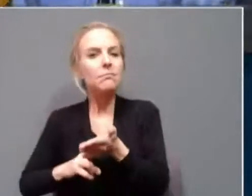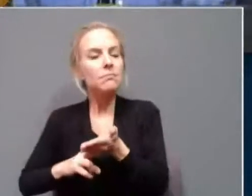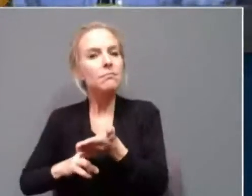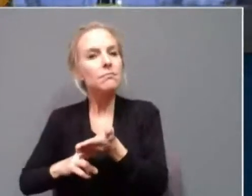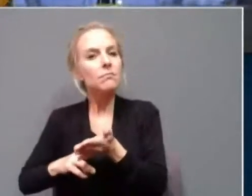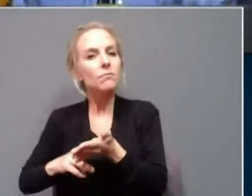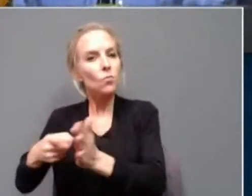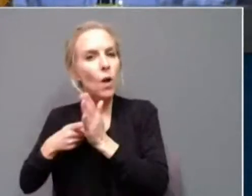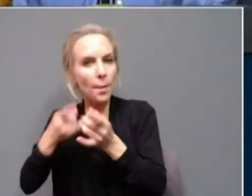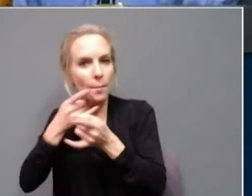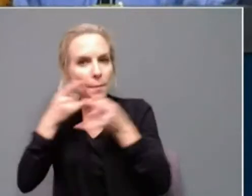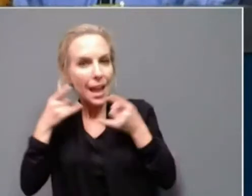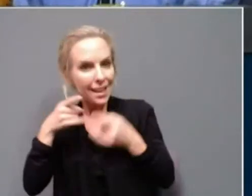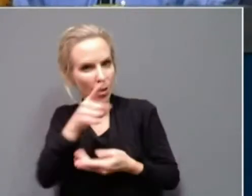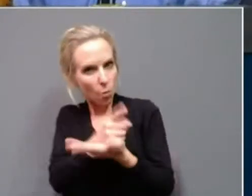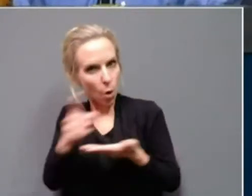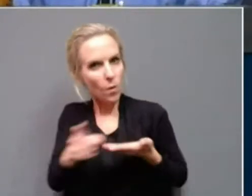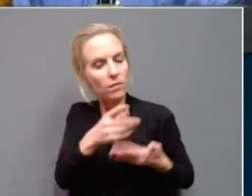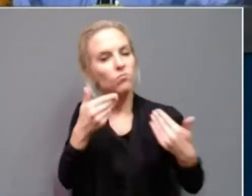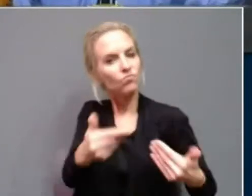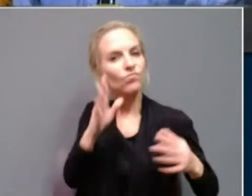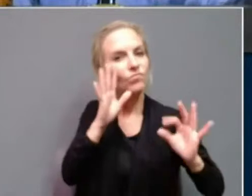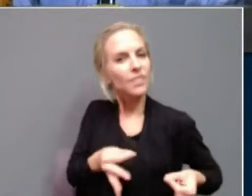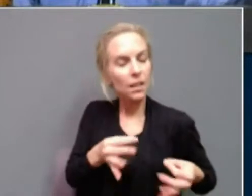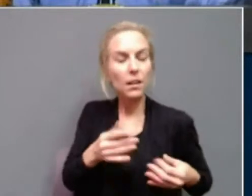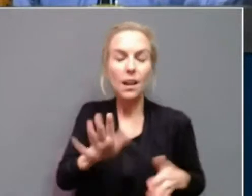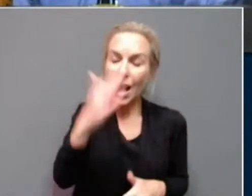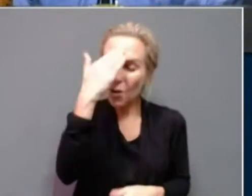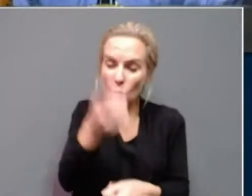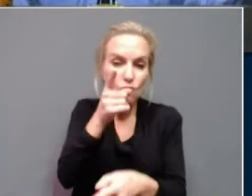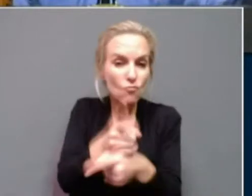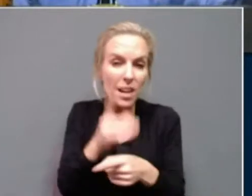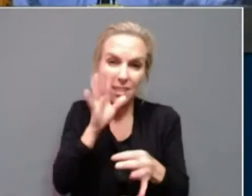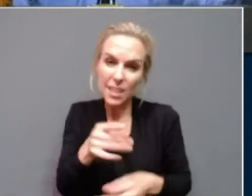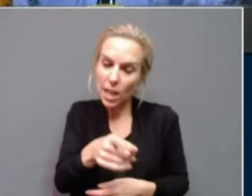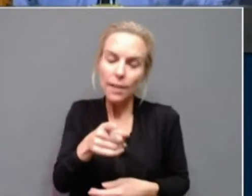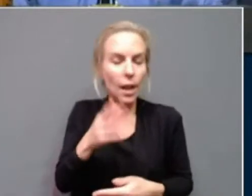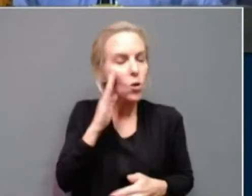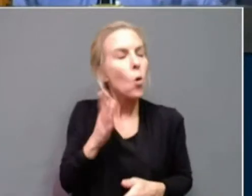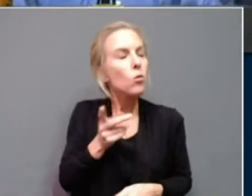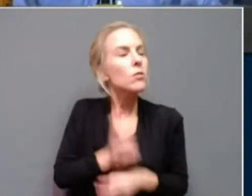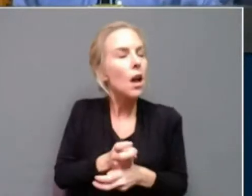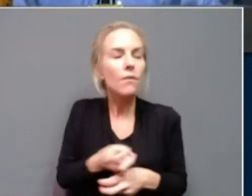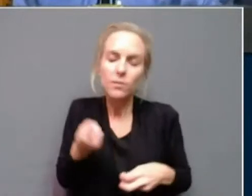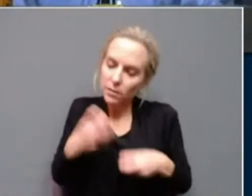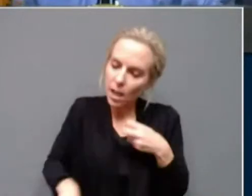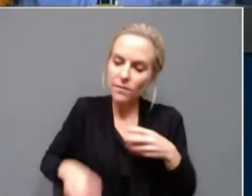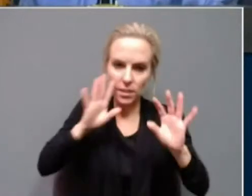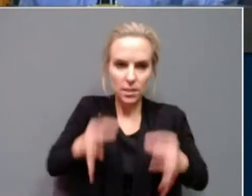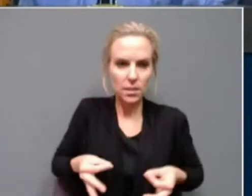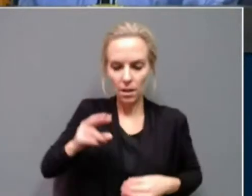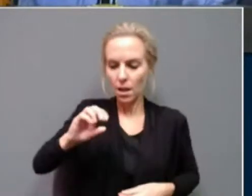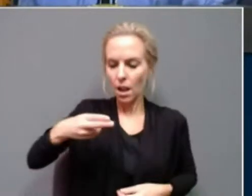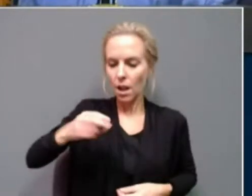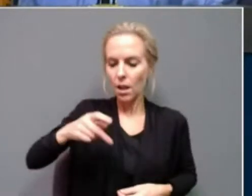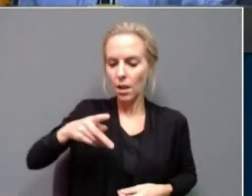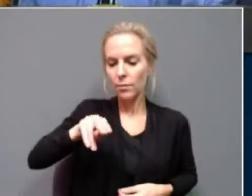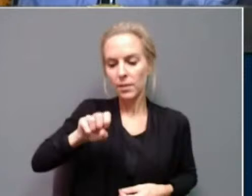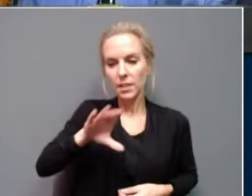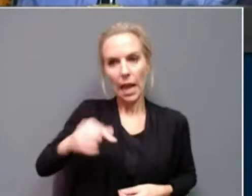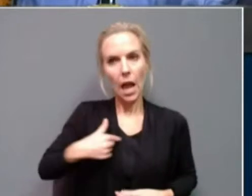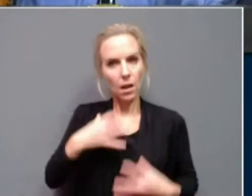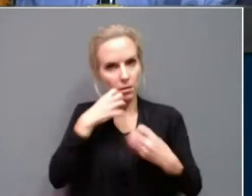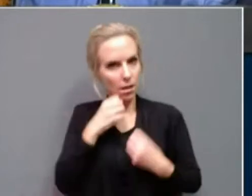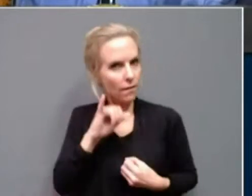now, this might be a tough decision, was a tough decision to make in Hopkins County, a county I love. This